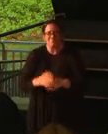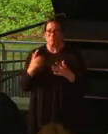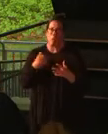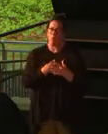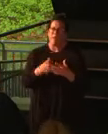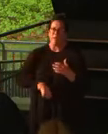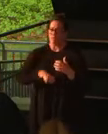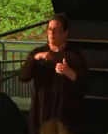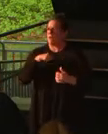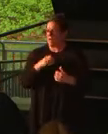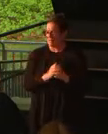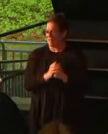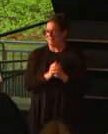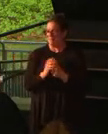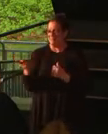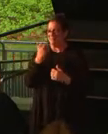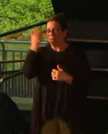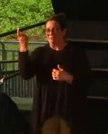accept